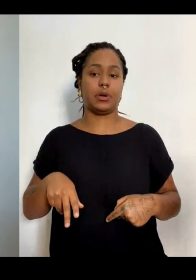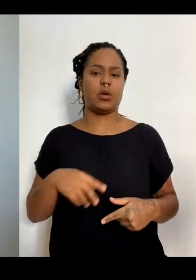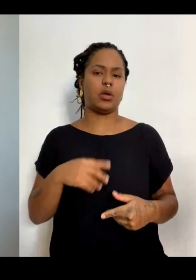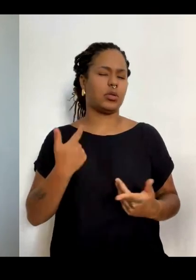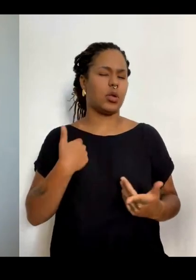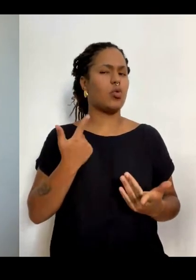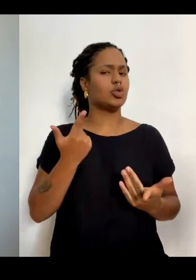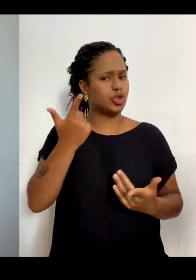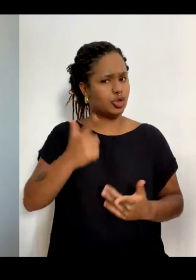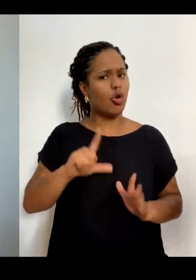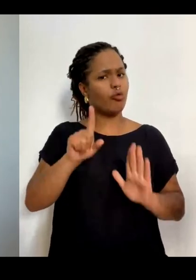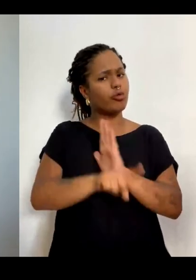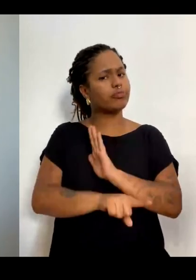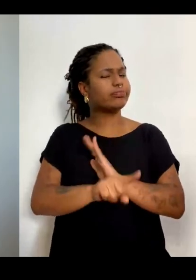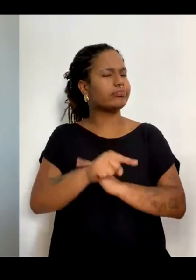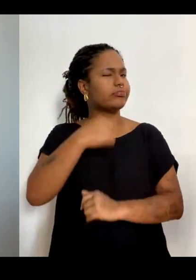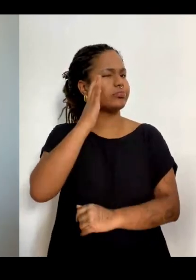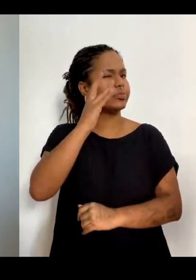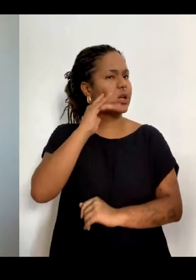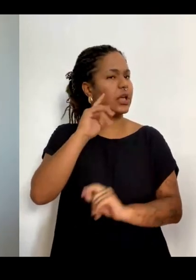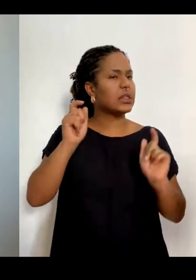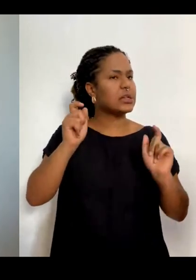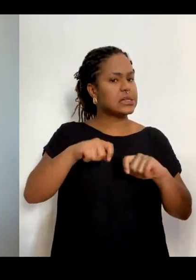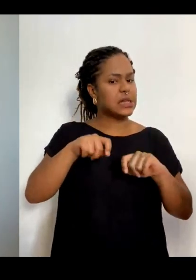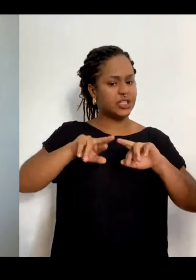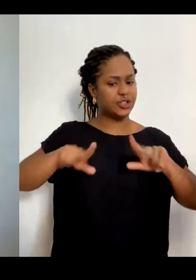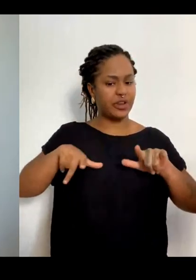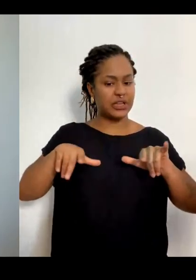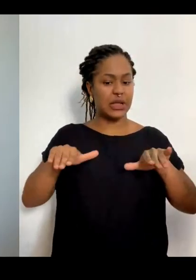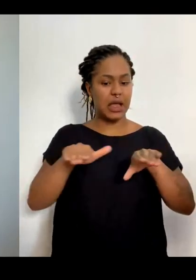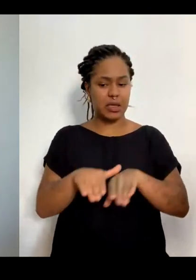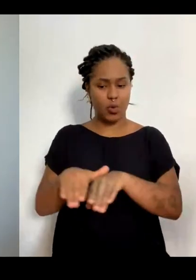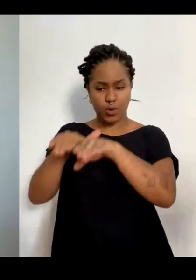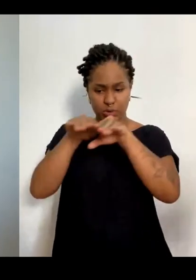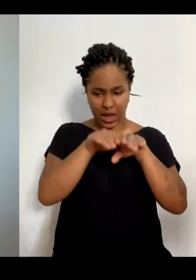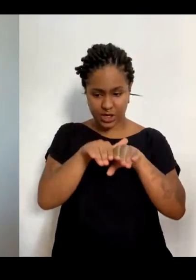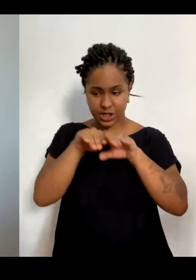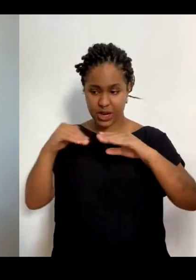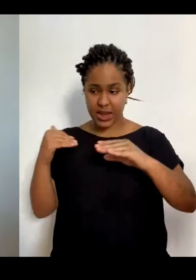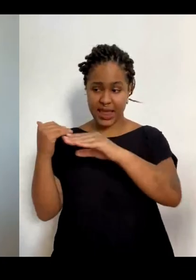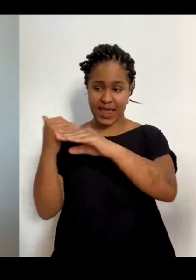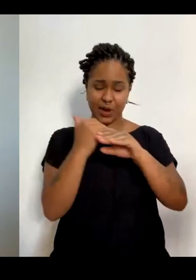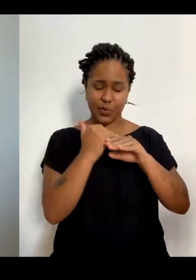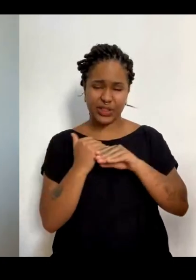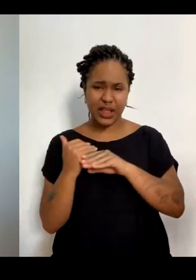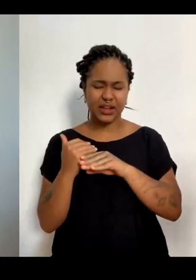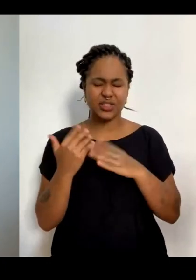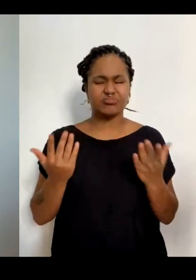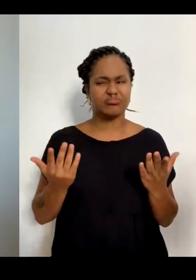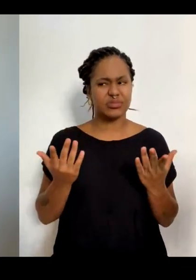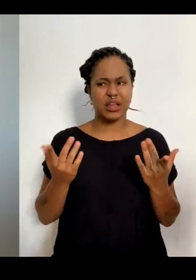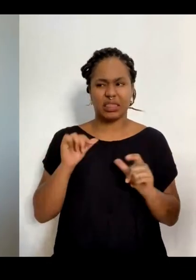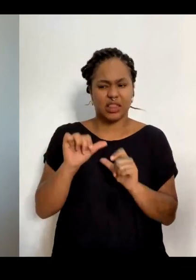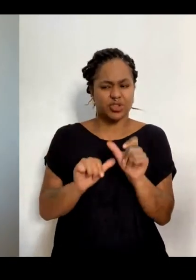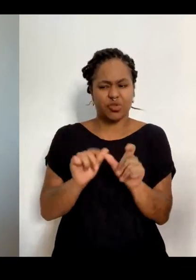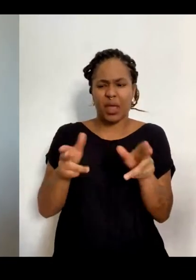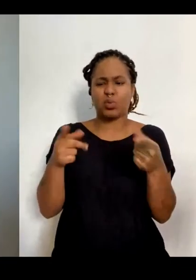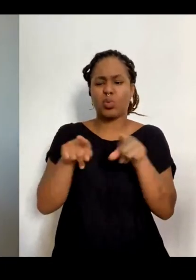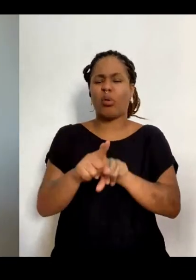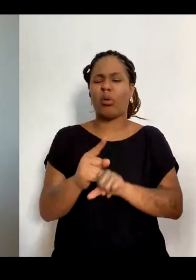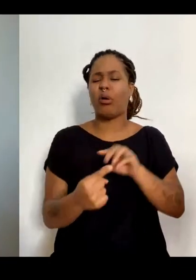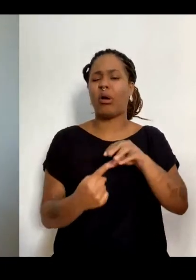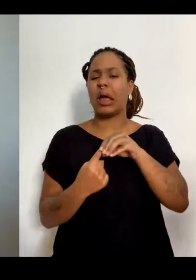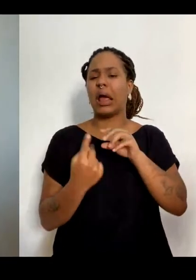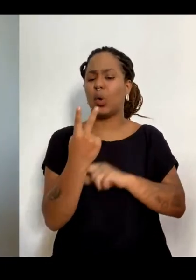not how to make everything the same or how to apply the same Frameworks onto everything but how to account for the differences the different